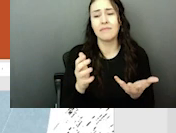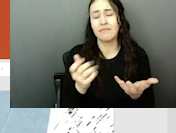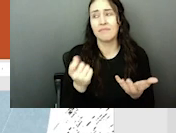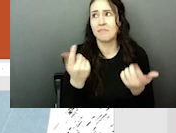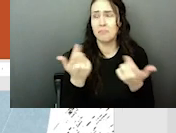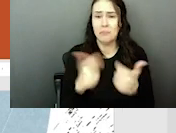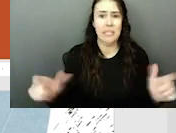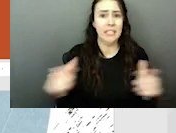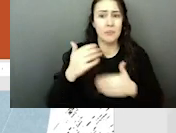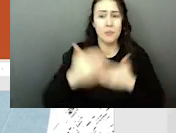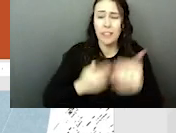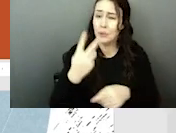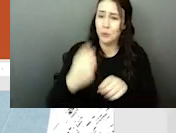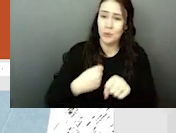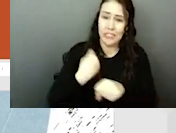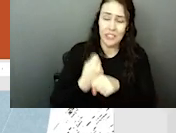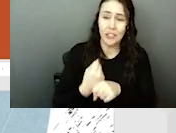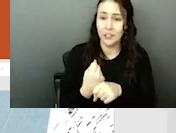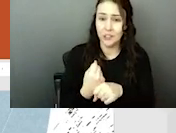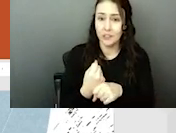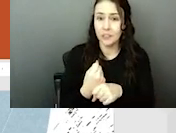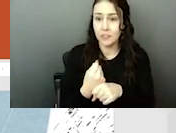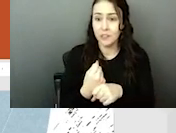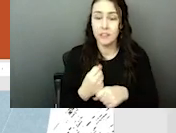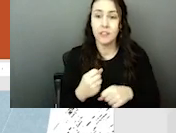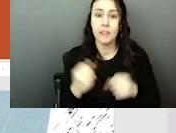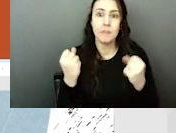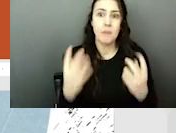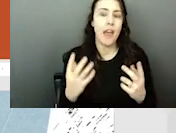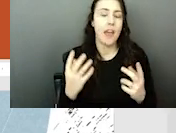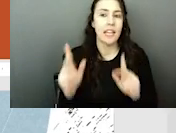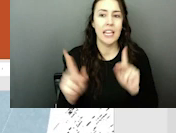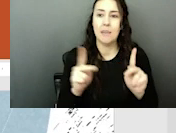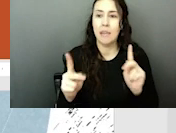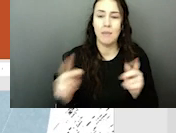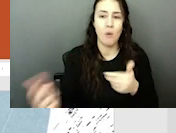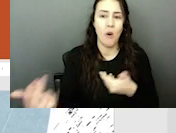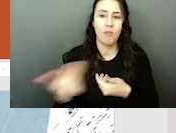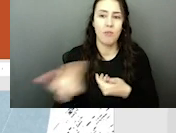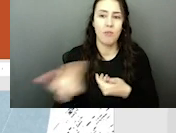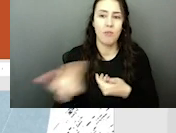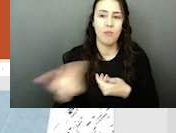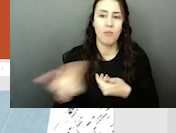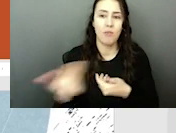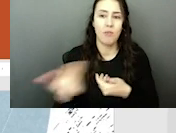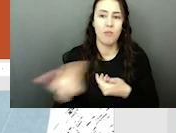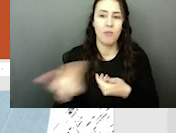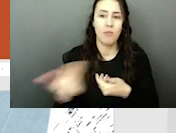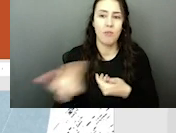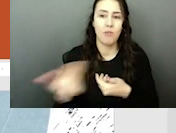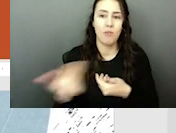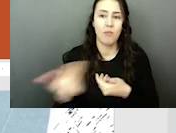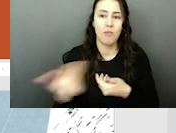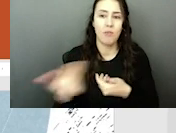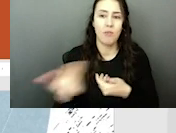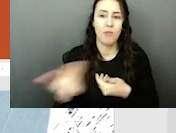2-year process at this point, but we had a lot of people, many hands in developing this draft. There